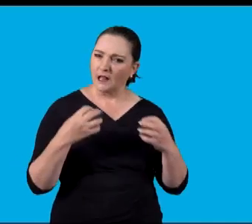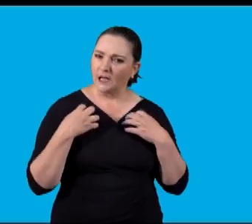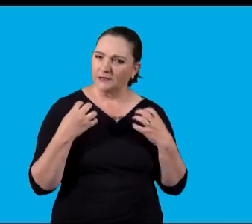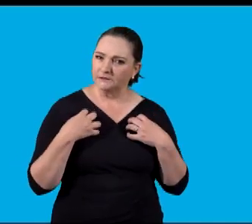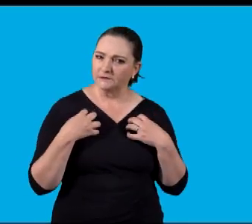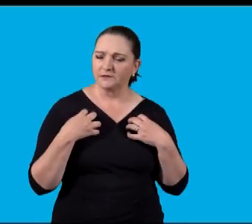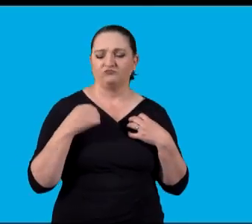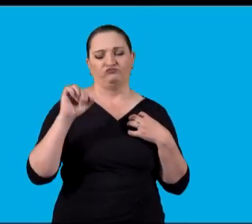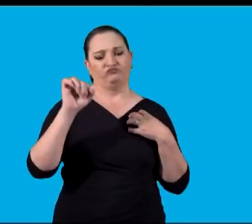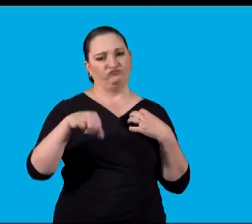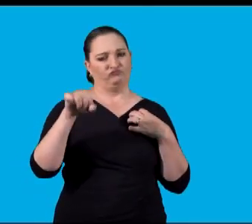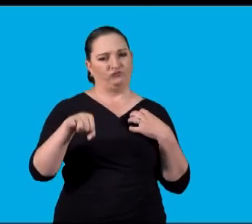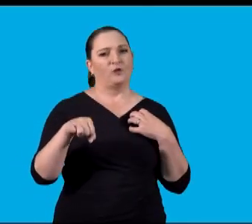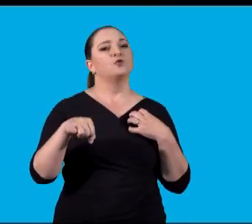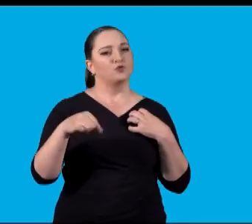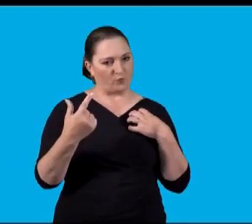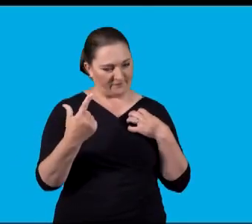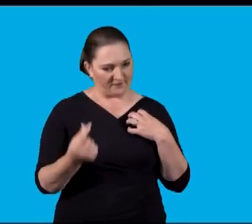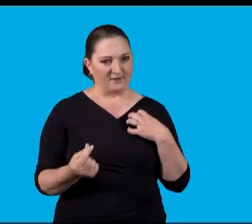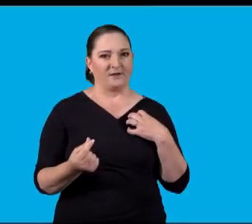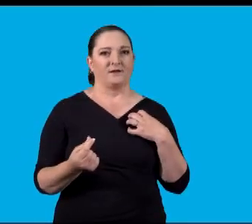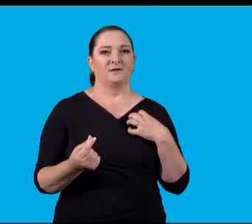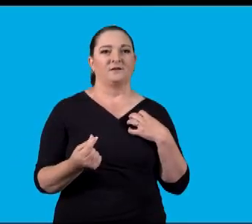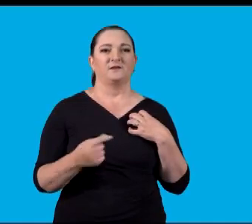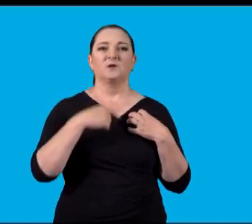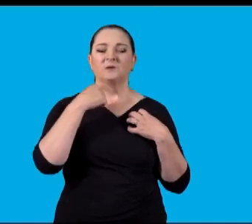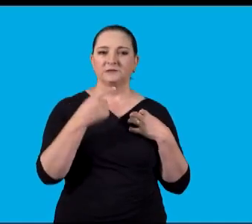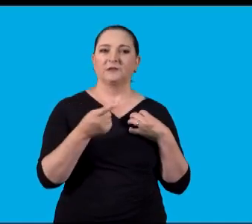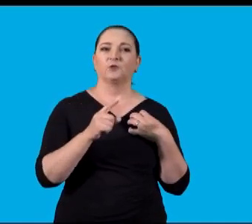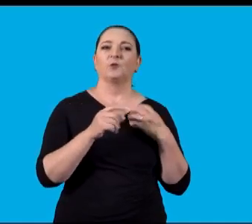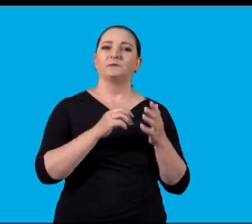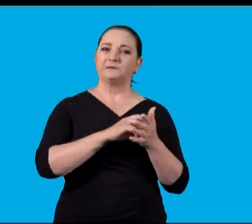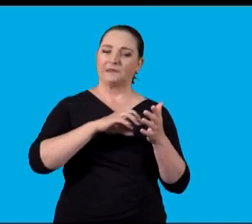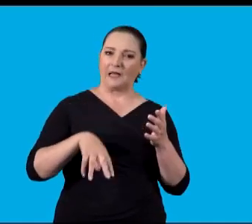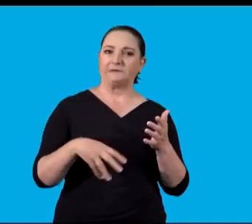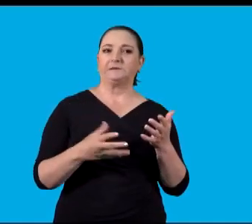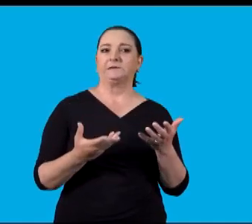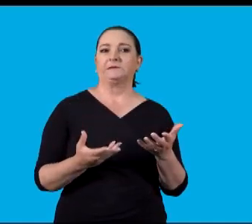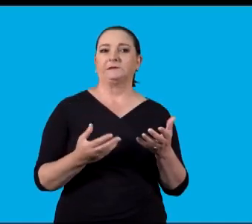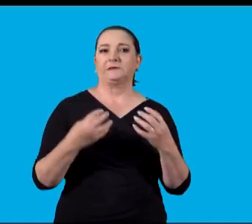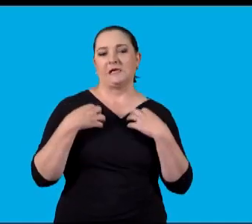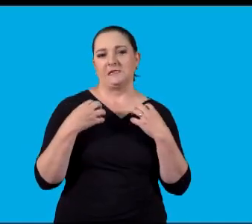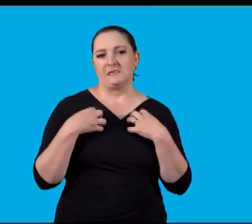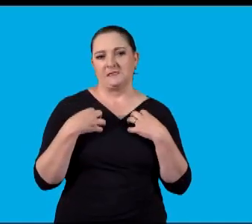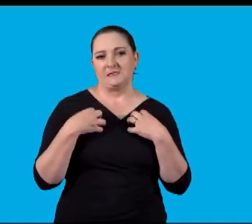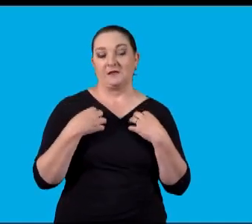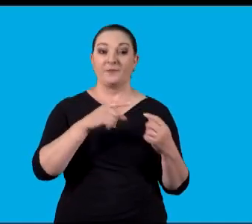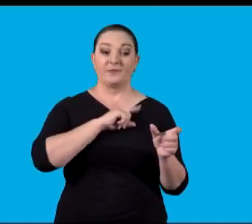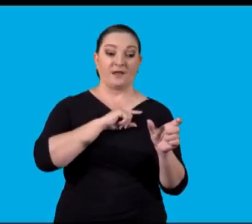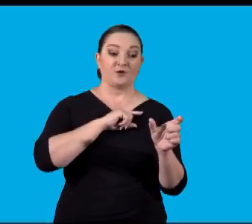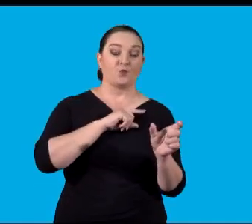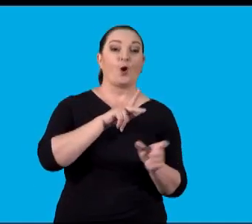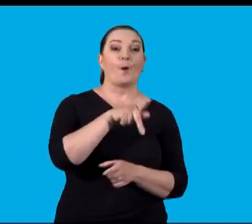any asset? Certainly we did. We are told that we dispose an asset at carrying value. So we come here, then we say